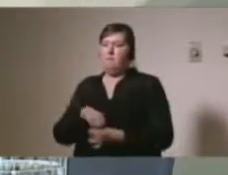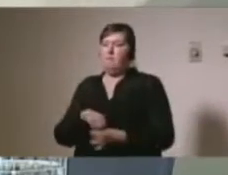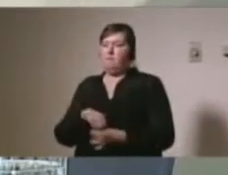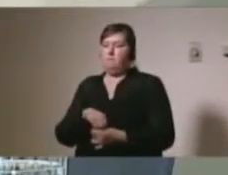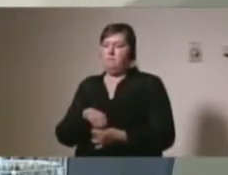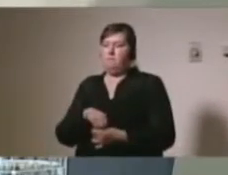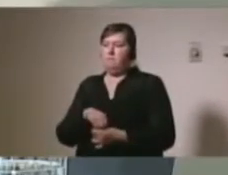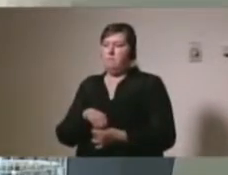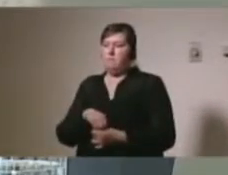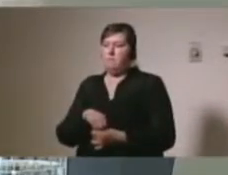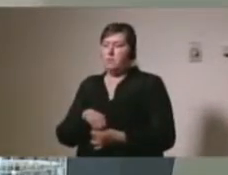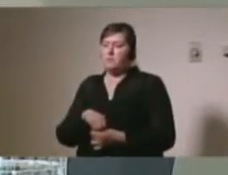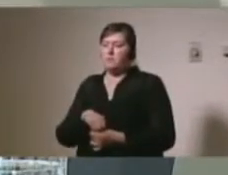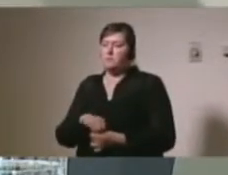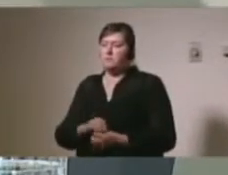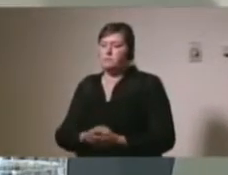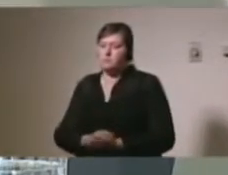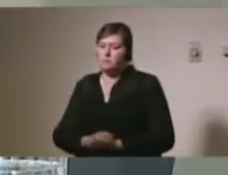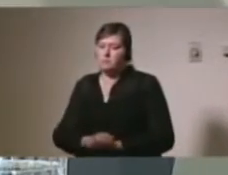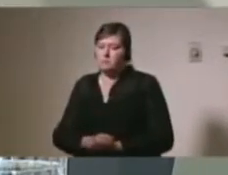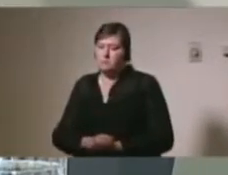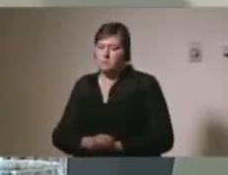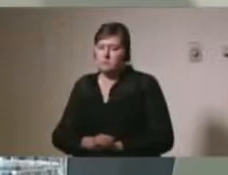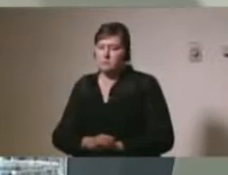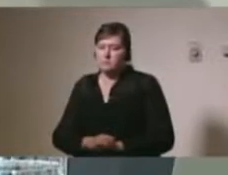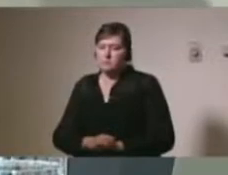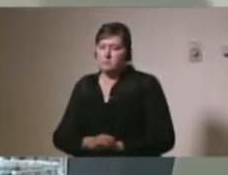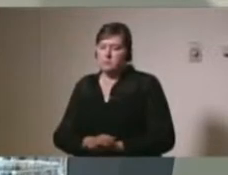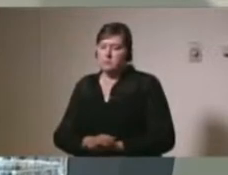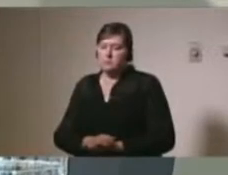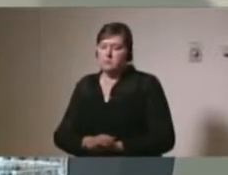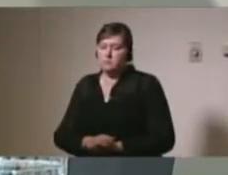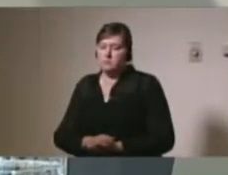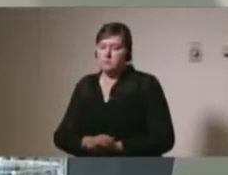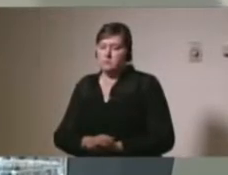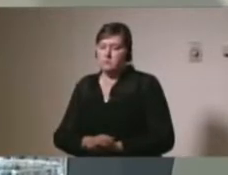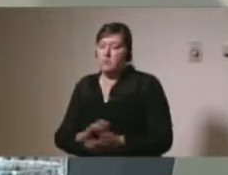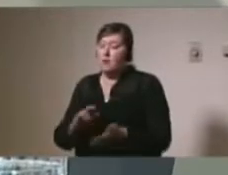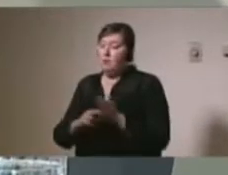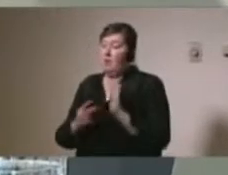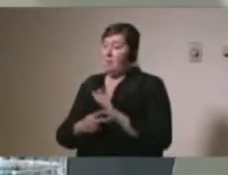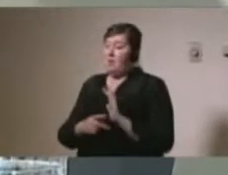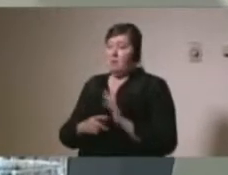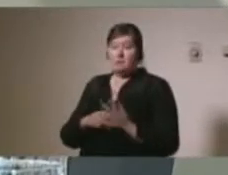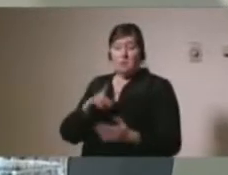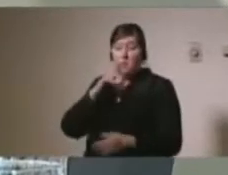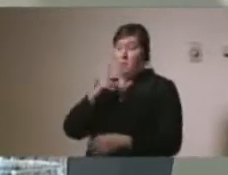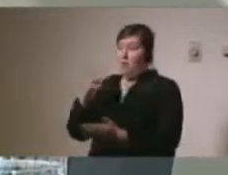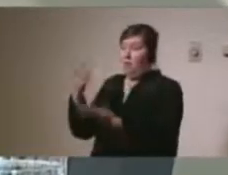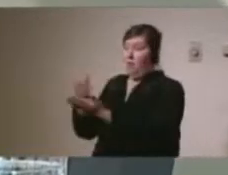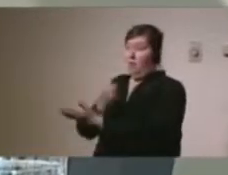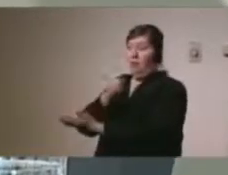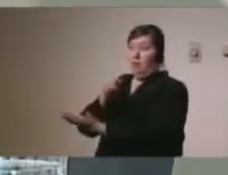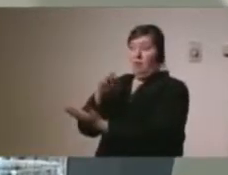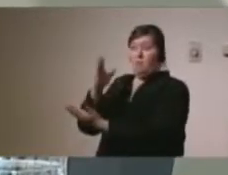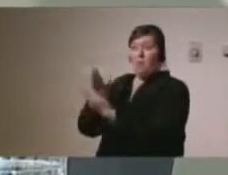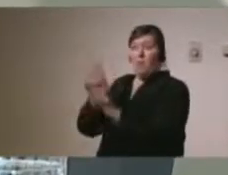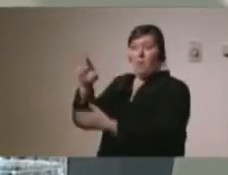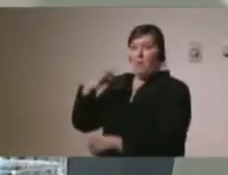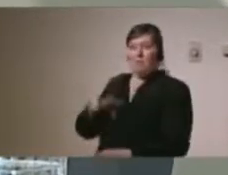it doesn't eat into the gross sales of the banks. So we're not in competition with the